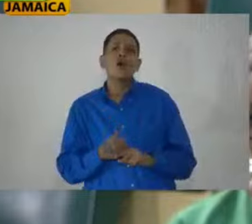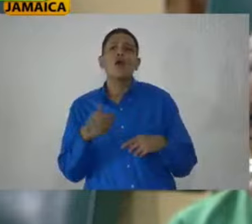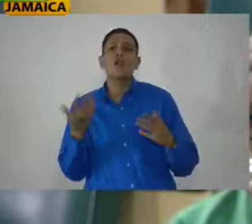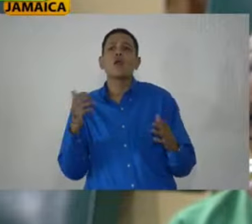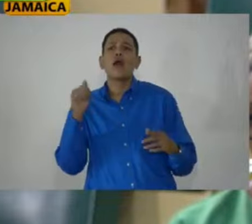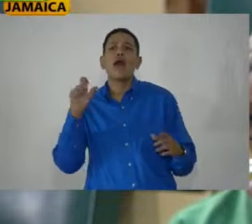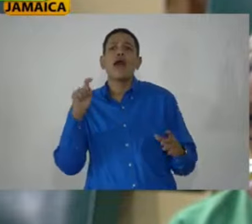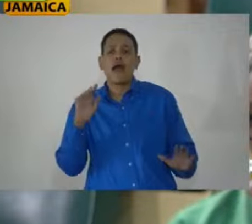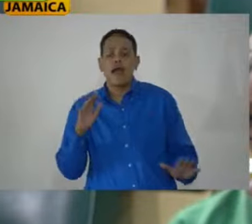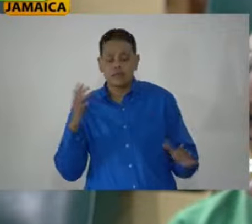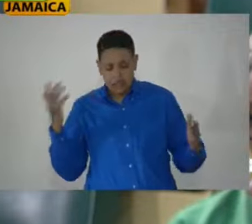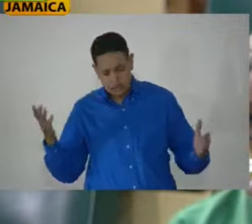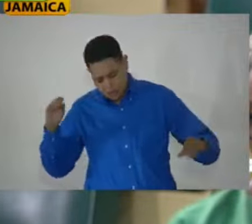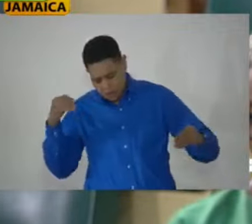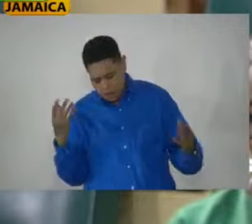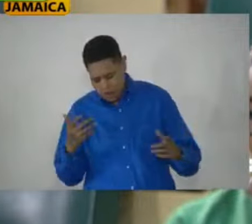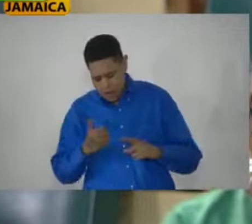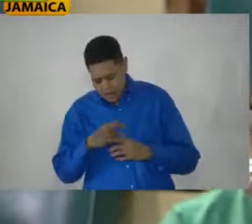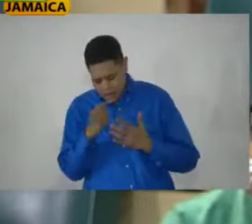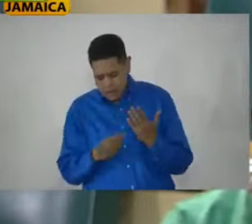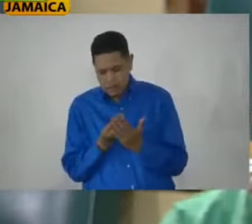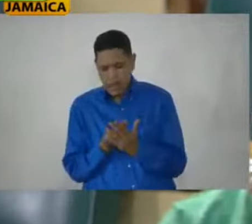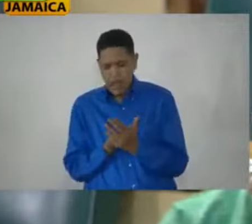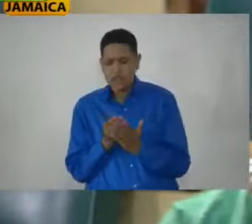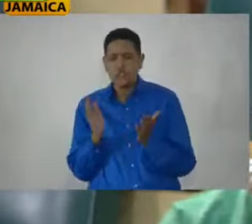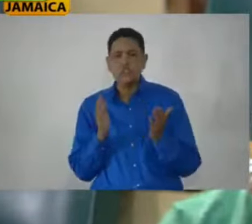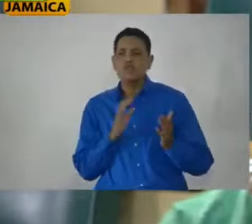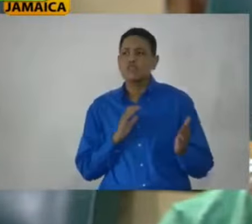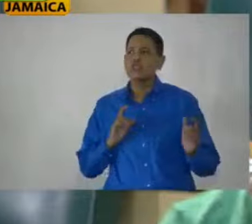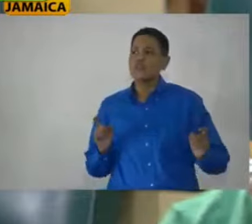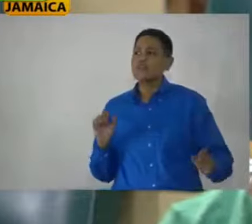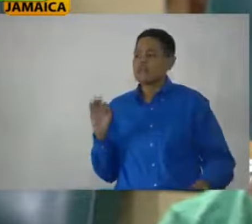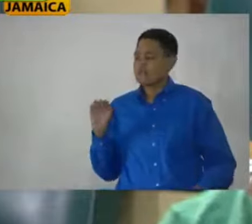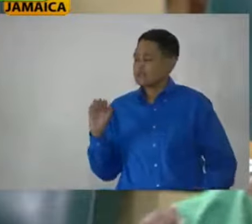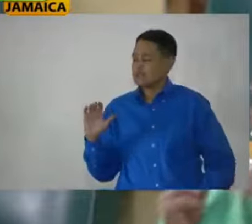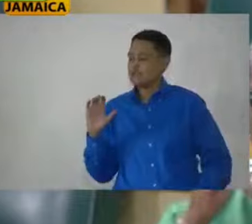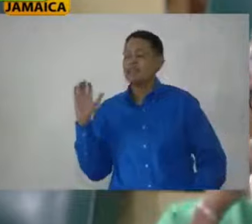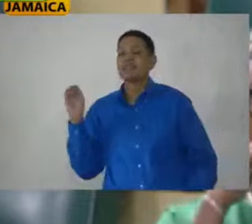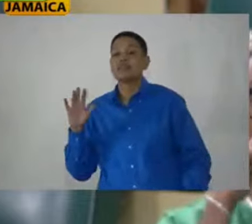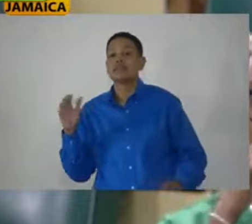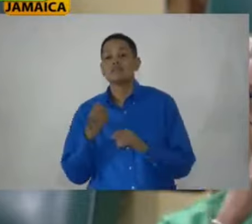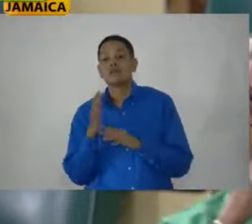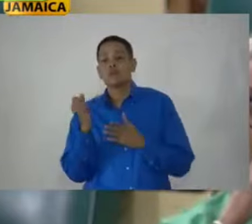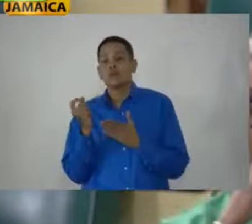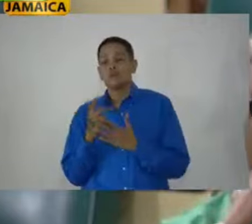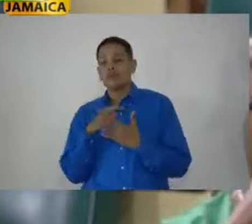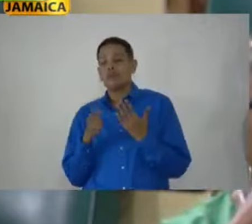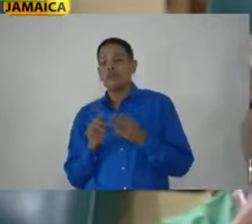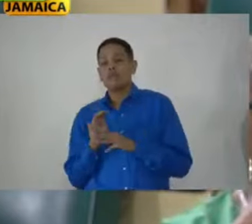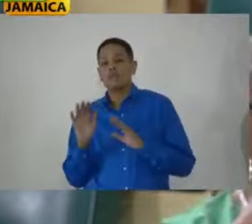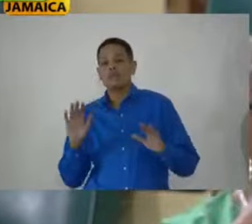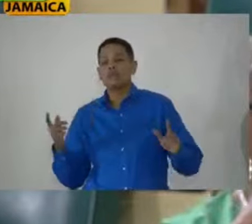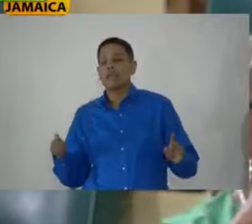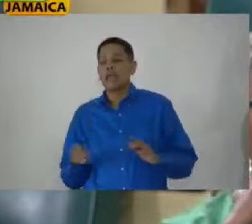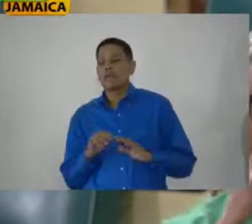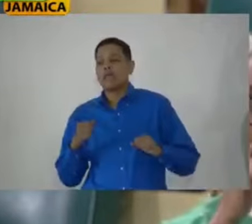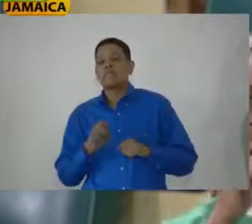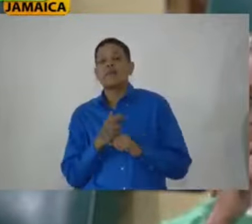the Act, provides that the Financial Services Commission may, with the approval of the Minister,